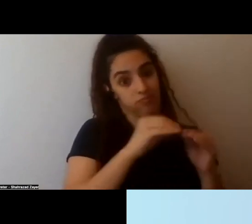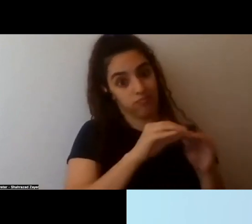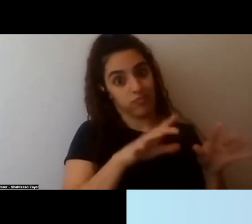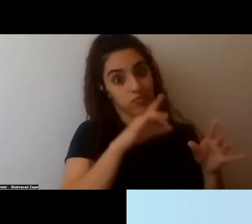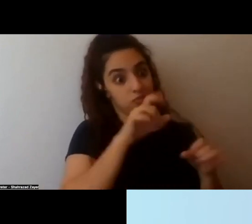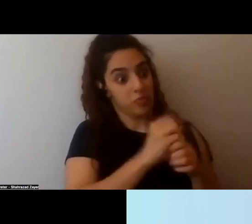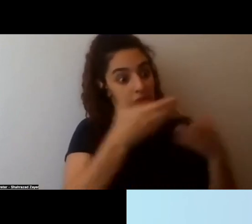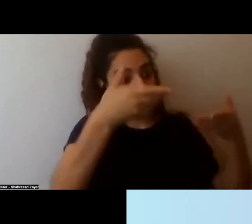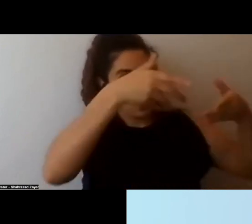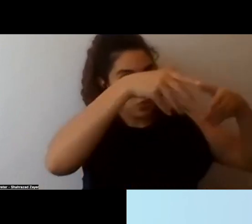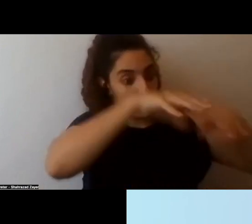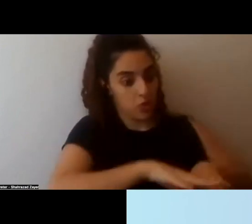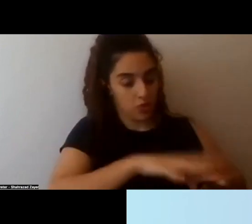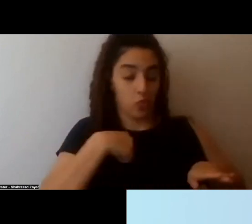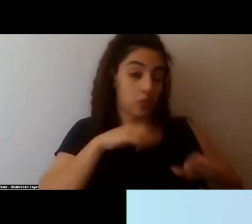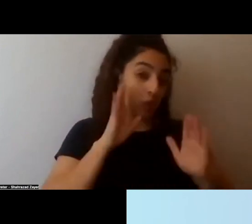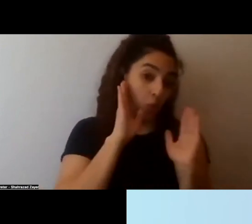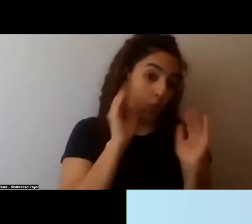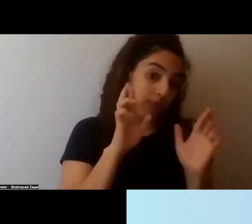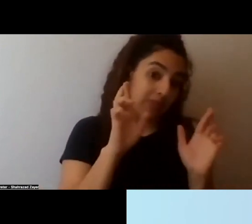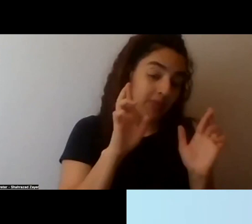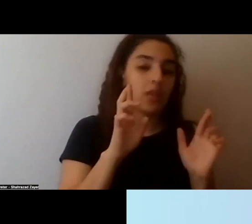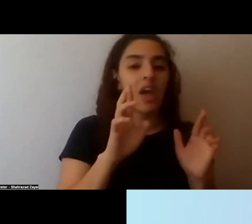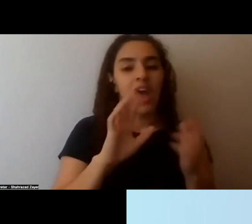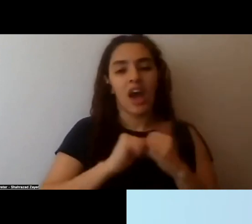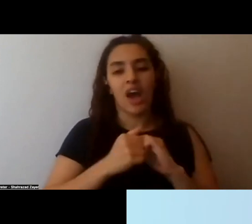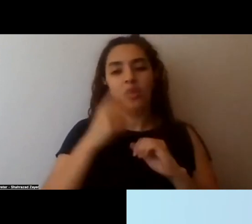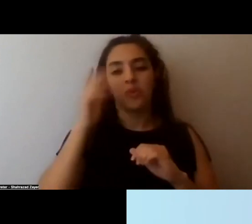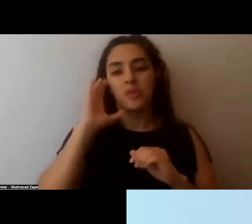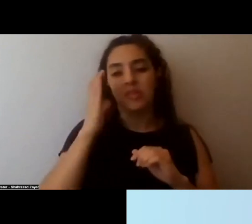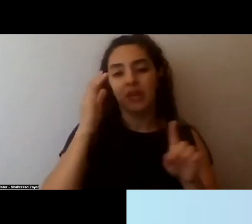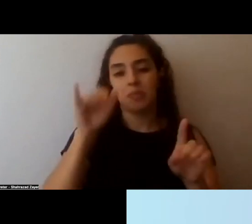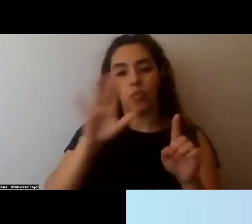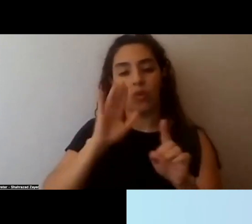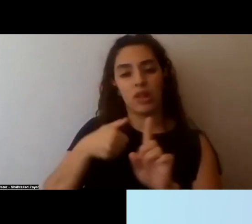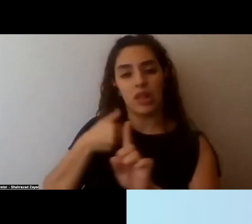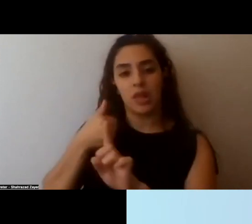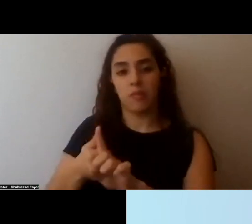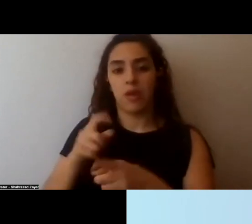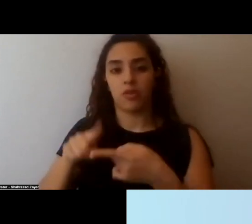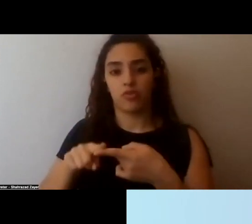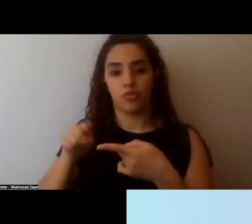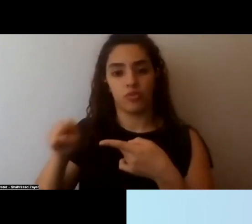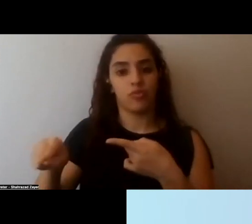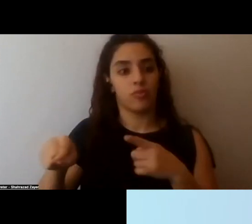impact on Orange County food delivery programs, food as it relates to the COVID impact?